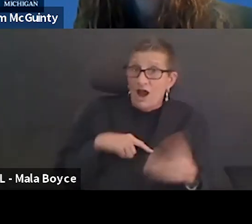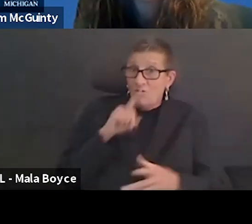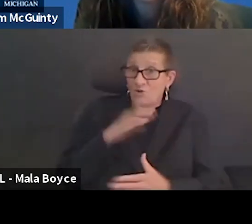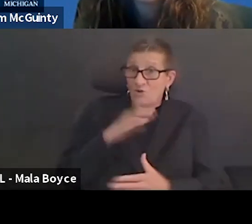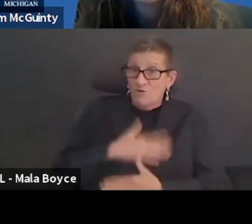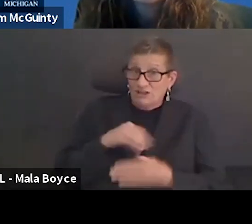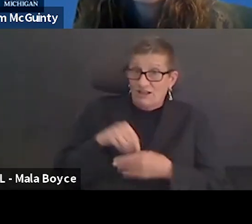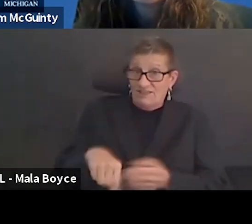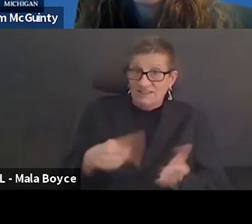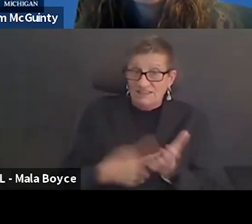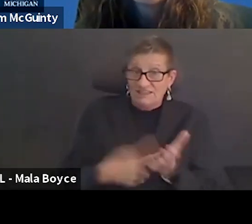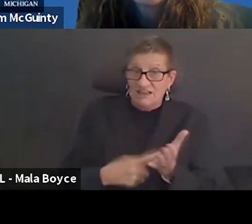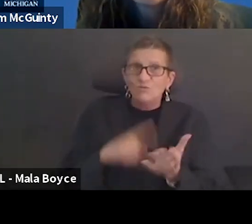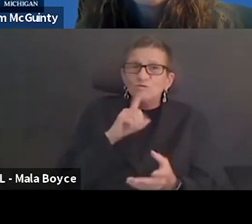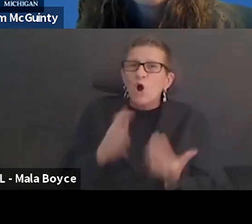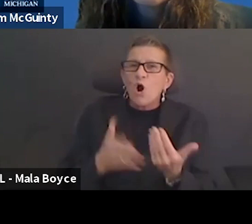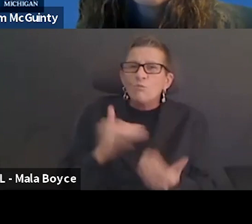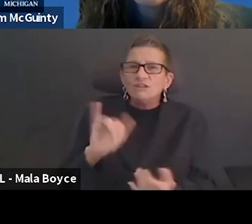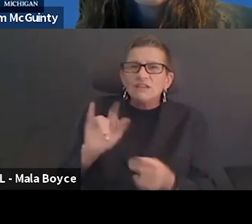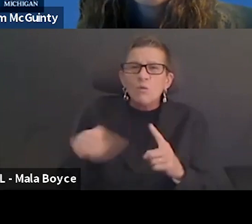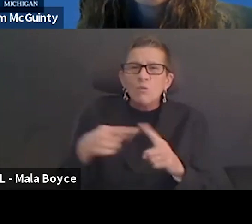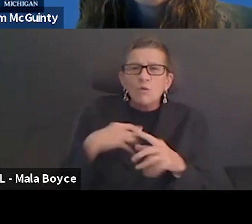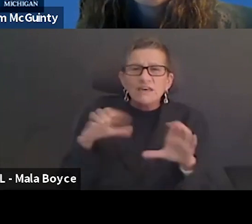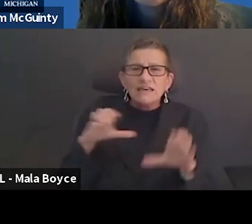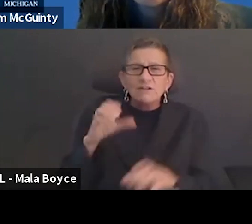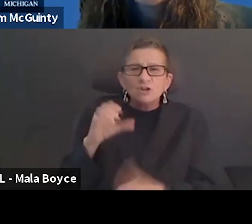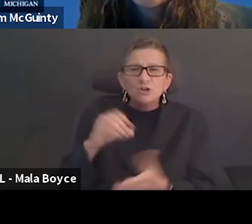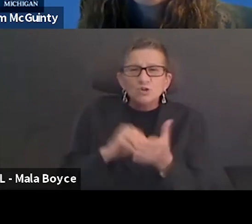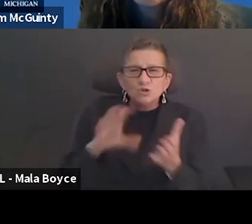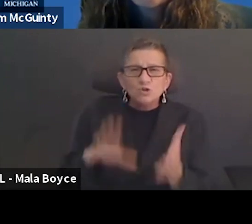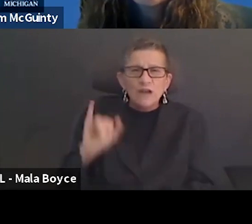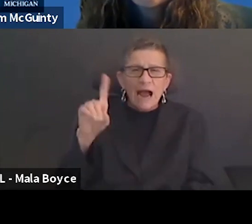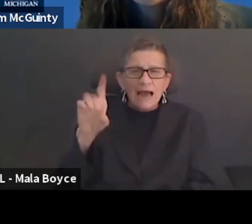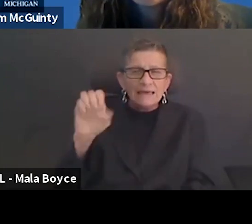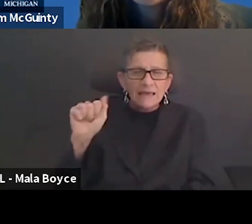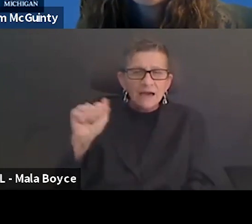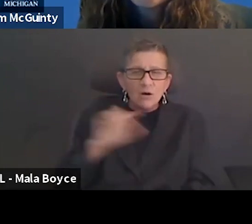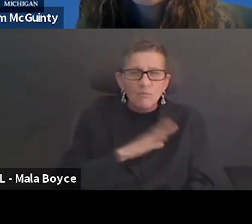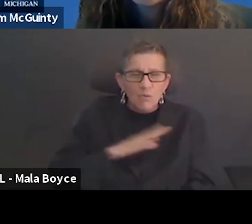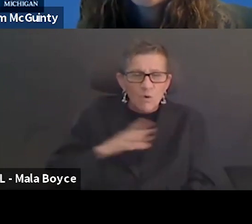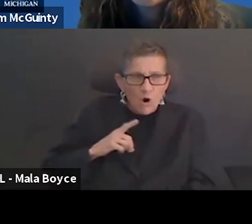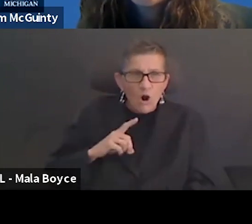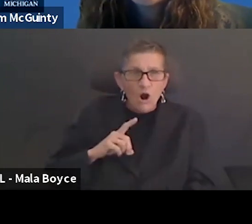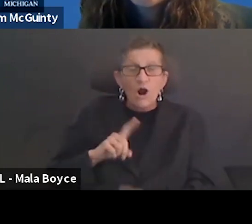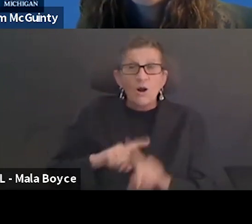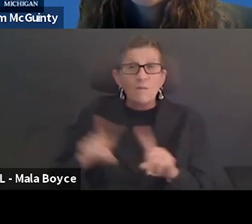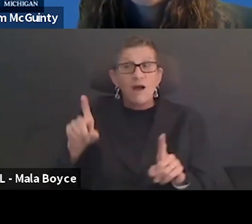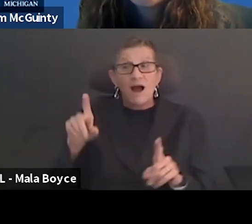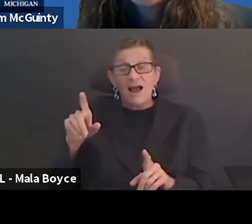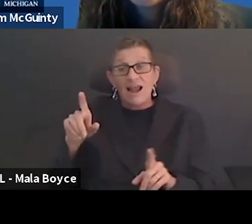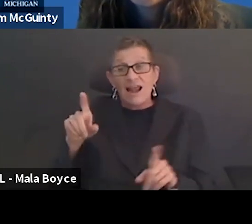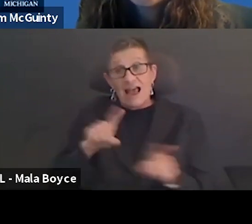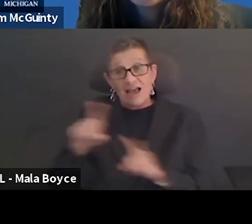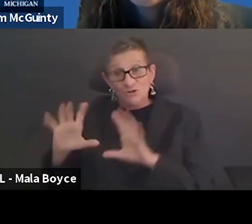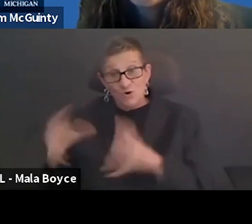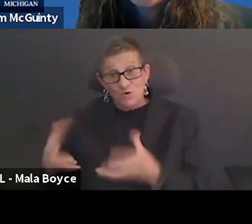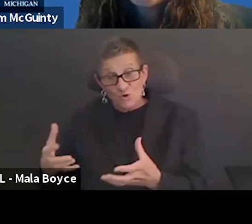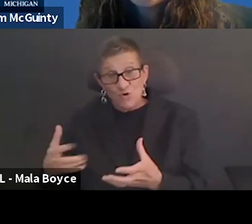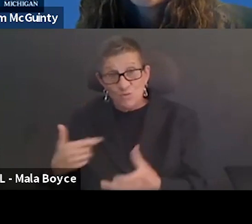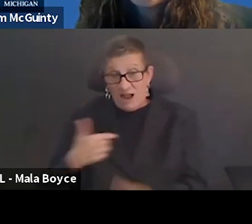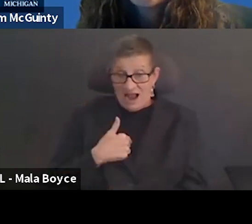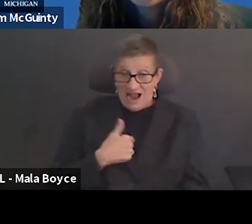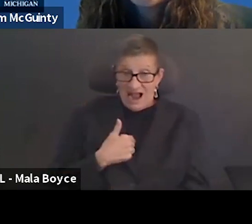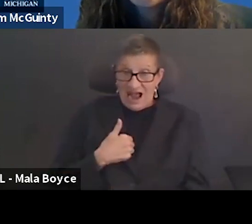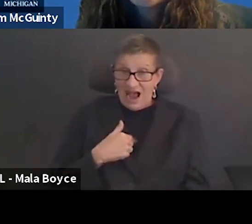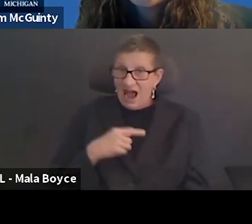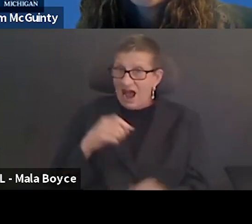what happened when we did the Student Idea Board. What was so excellent about that as a group is that I personally